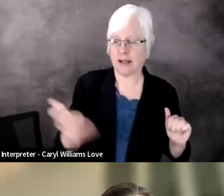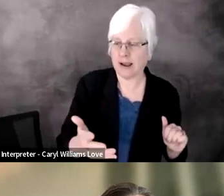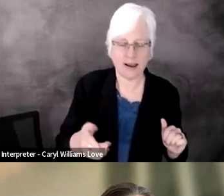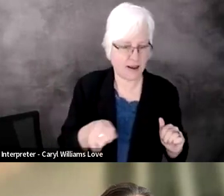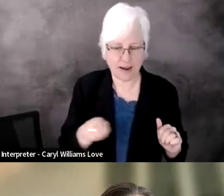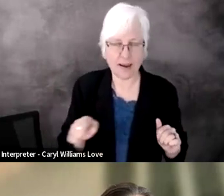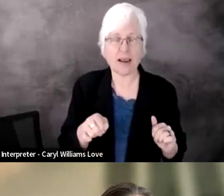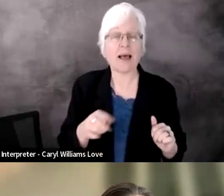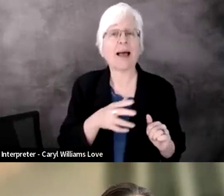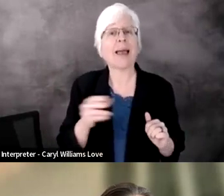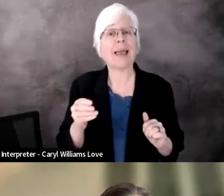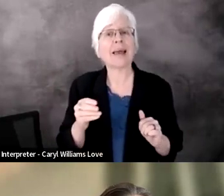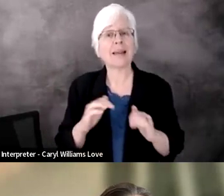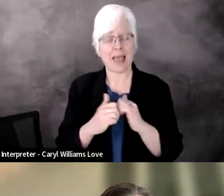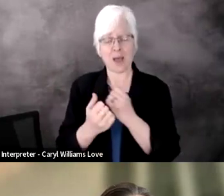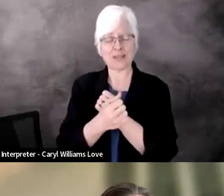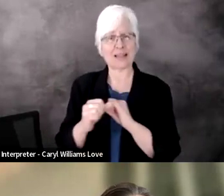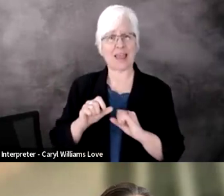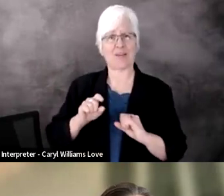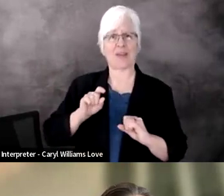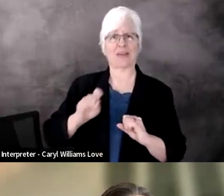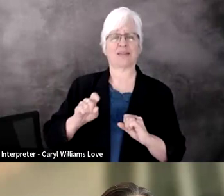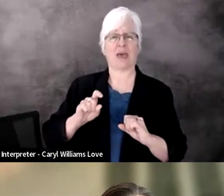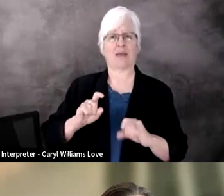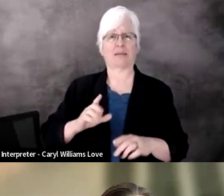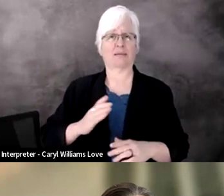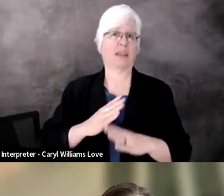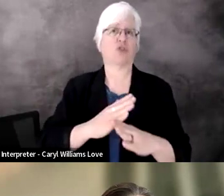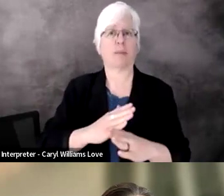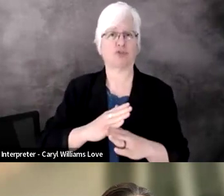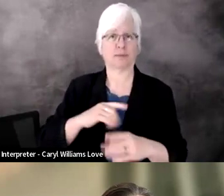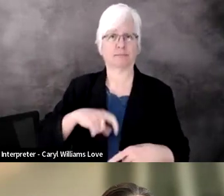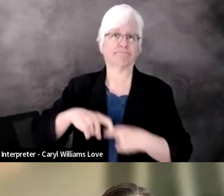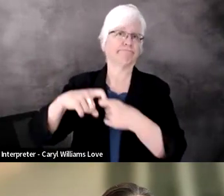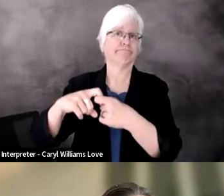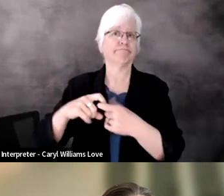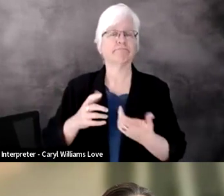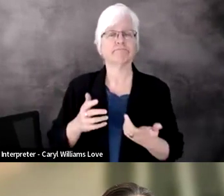how safe and supportive is that interruption, right? Is it,